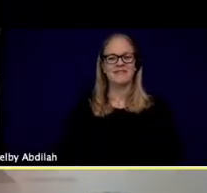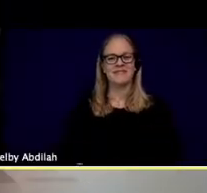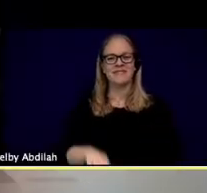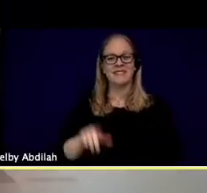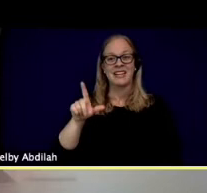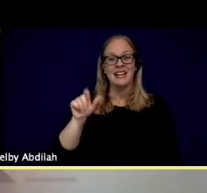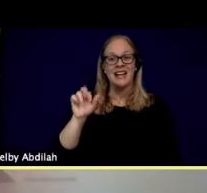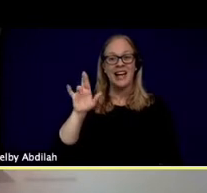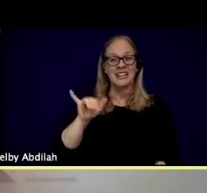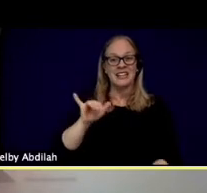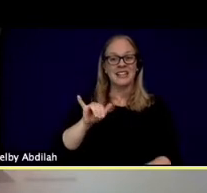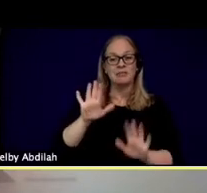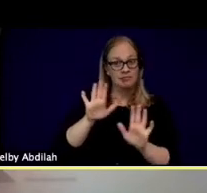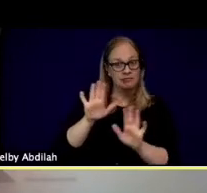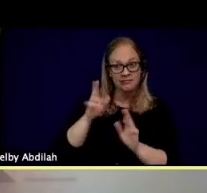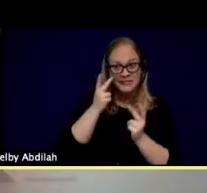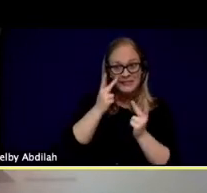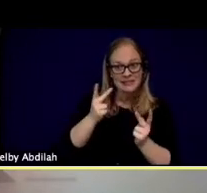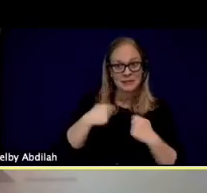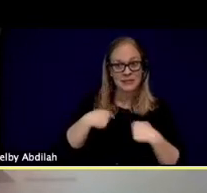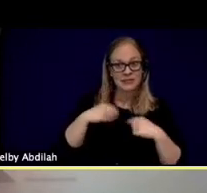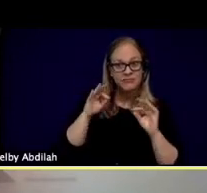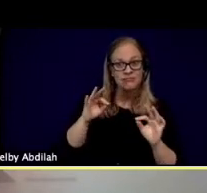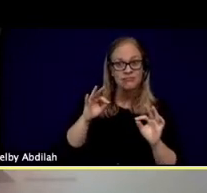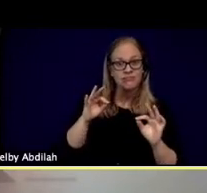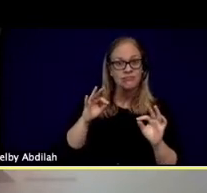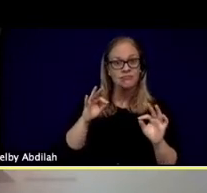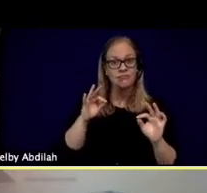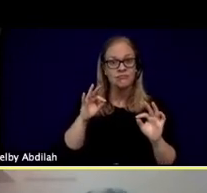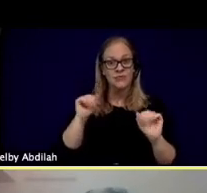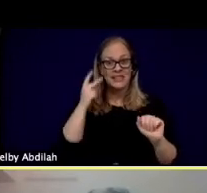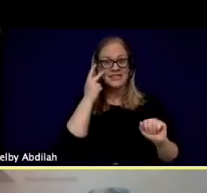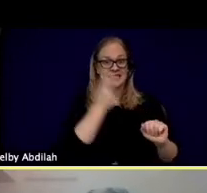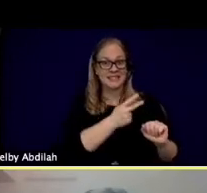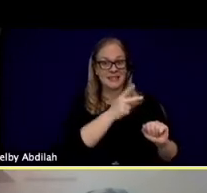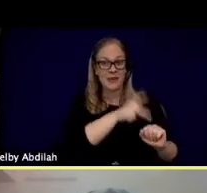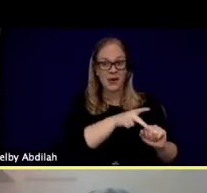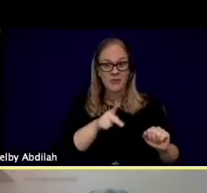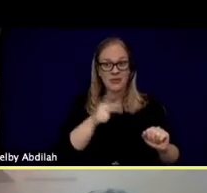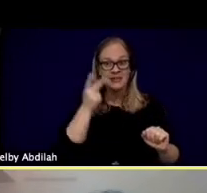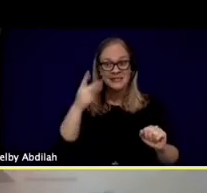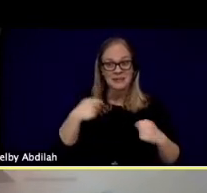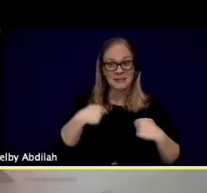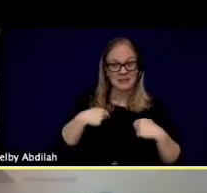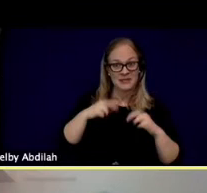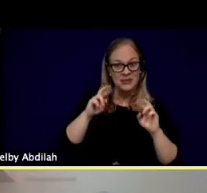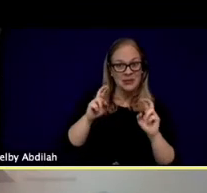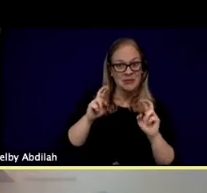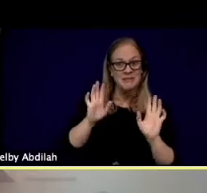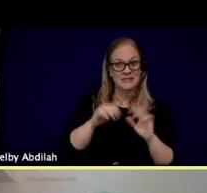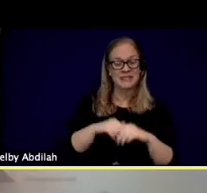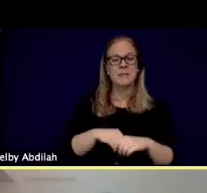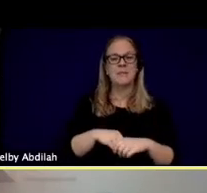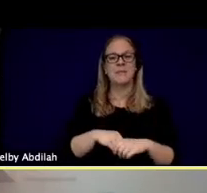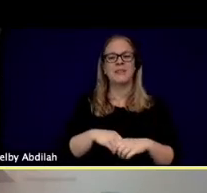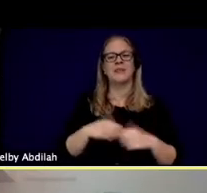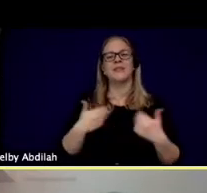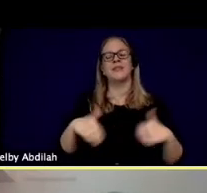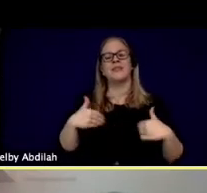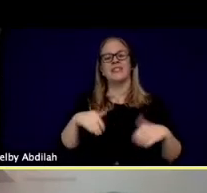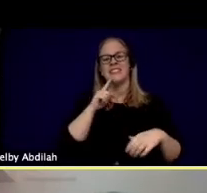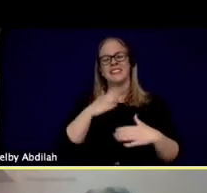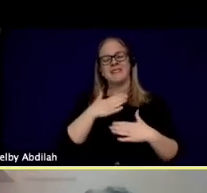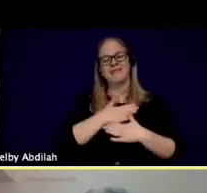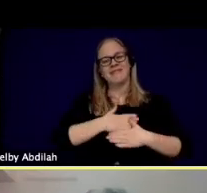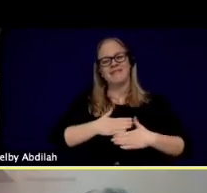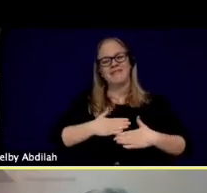Okay, can everyone see this screen, I hope? So it's a pleasure